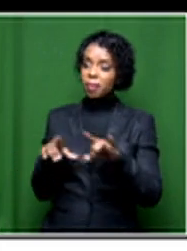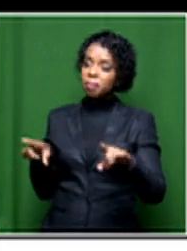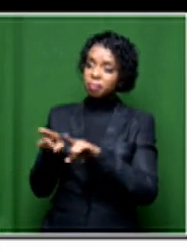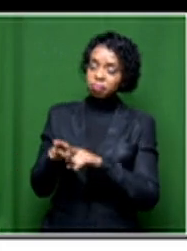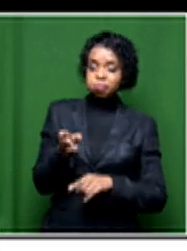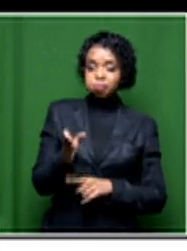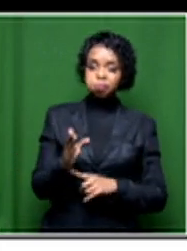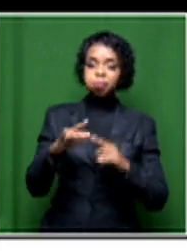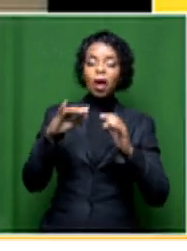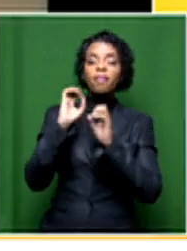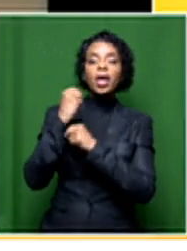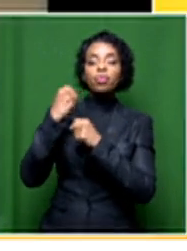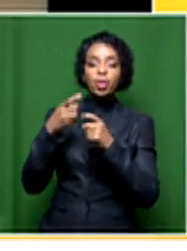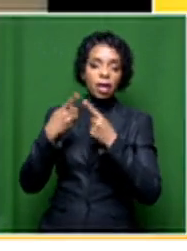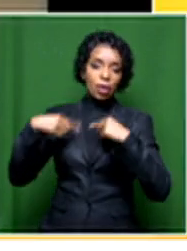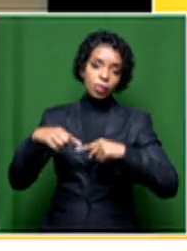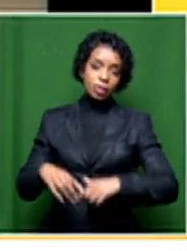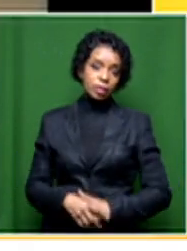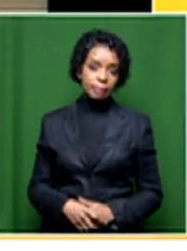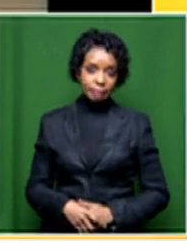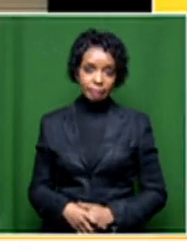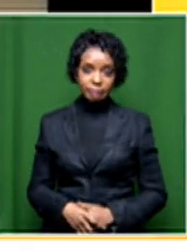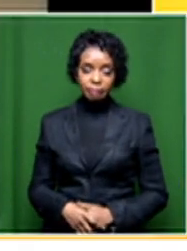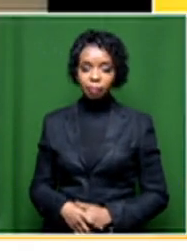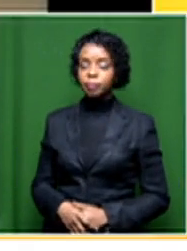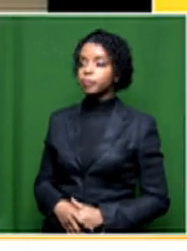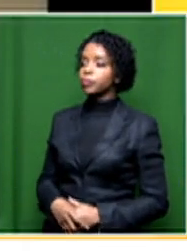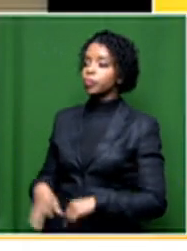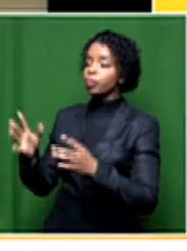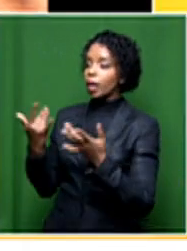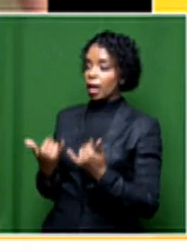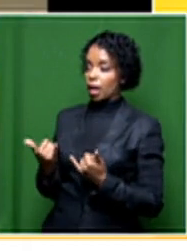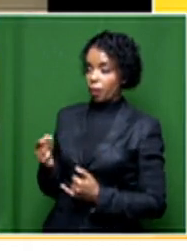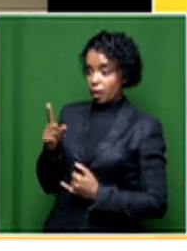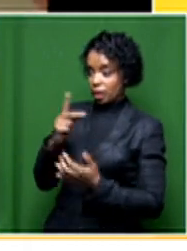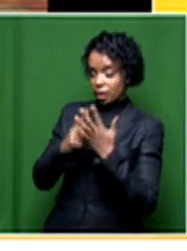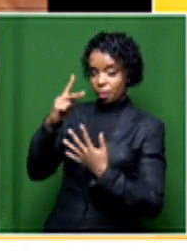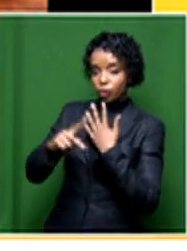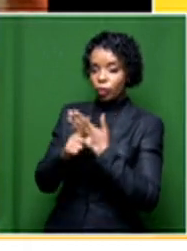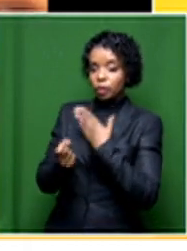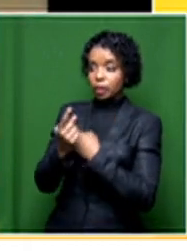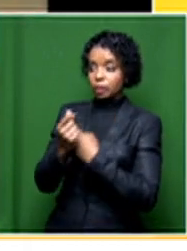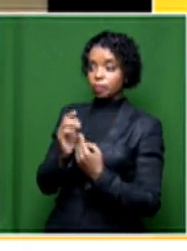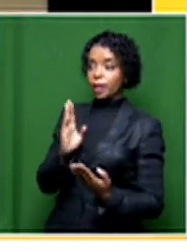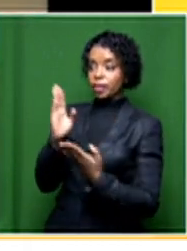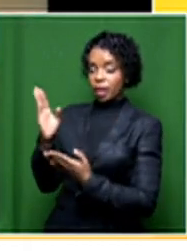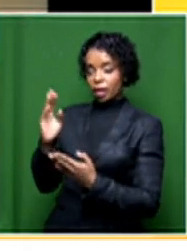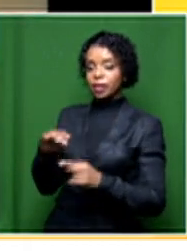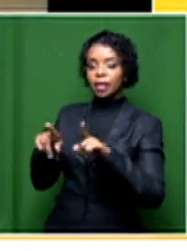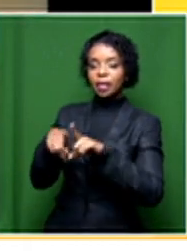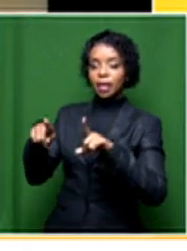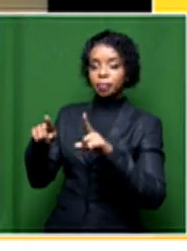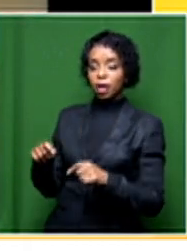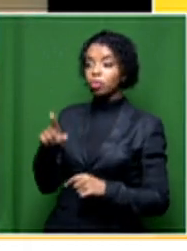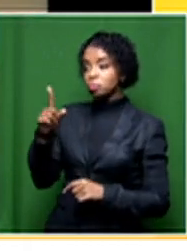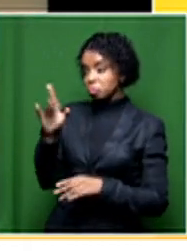factory. And right now, Bas, this project is in Cape Town. Any plans to branch out into